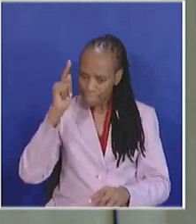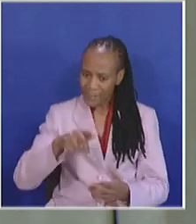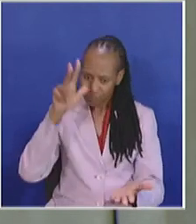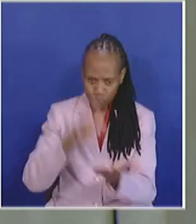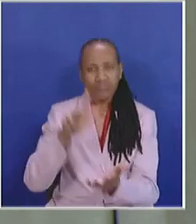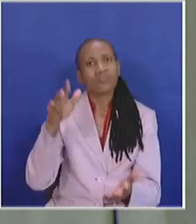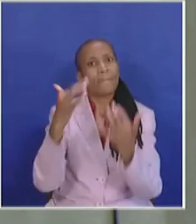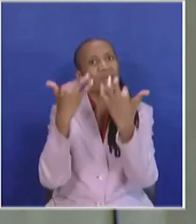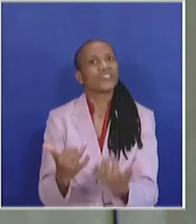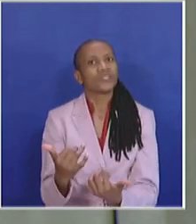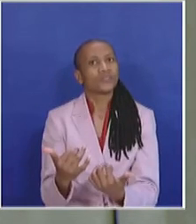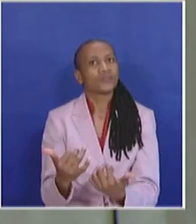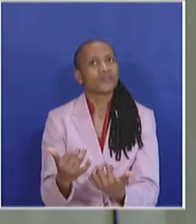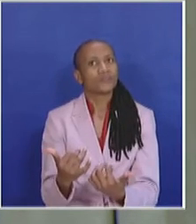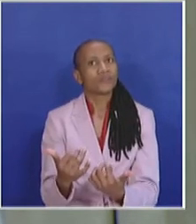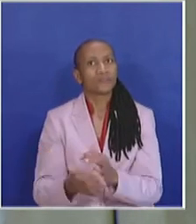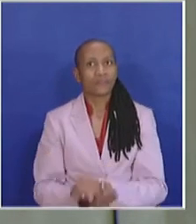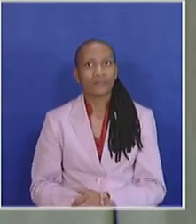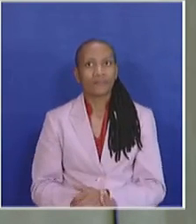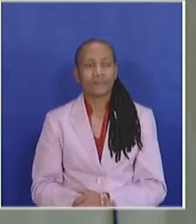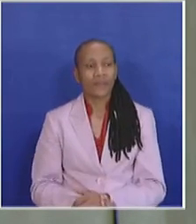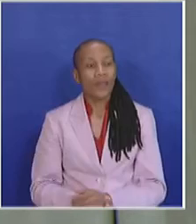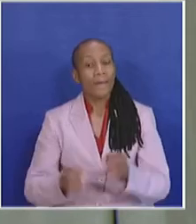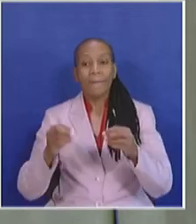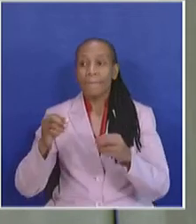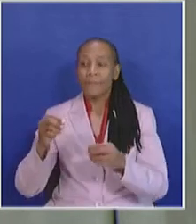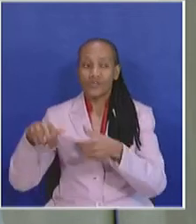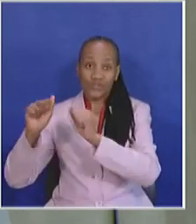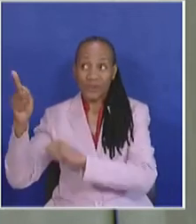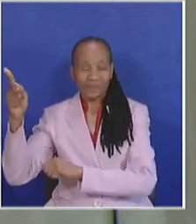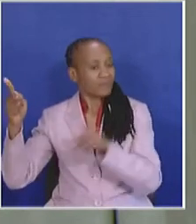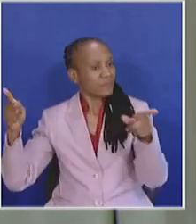address infrastructure. Honorable Julius, are you on a point of order?